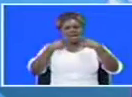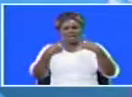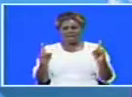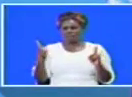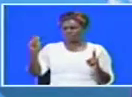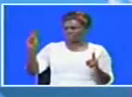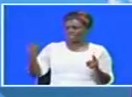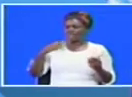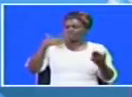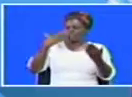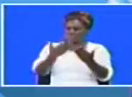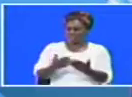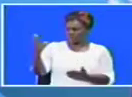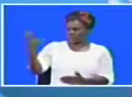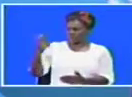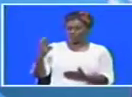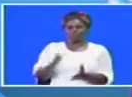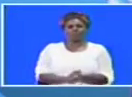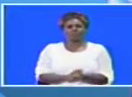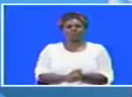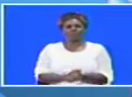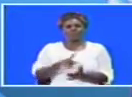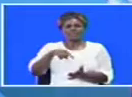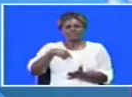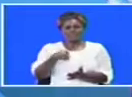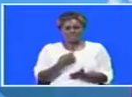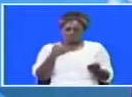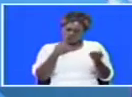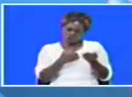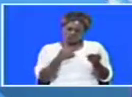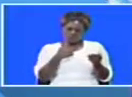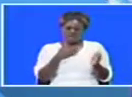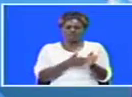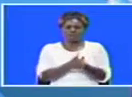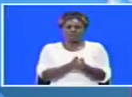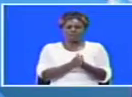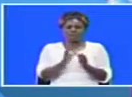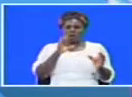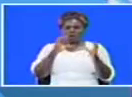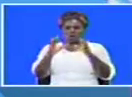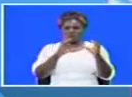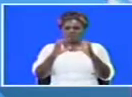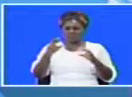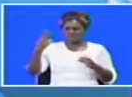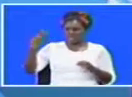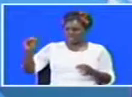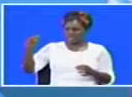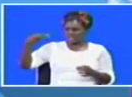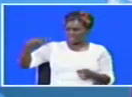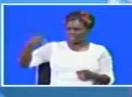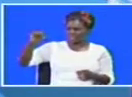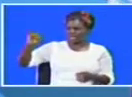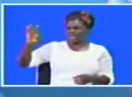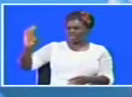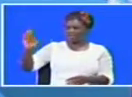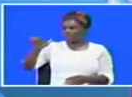KTN News. Thank you for staying with us. Listen, we are about to have a very interesting conversation on NHIF. You must know someone,